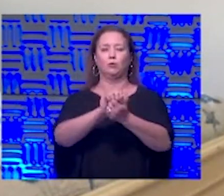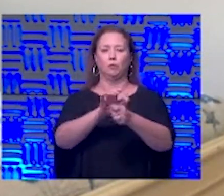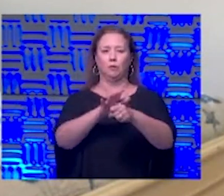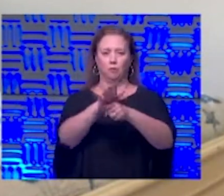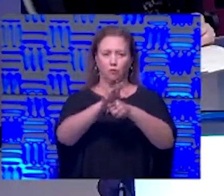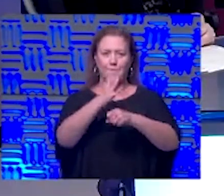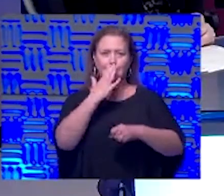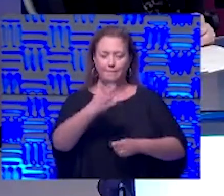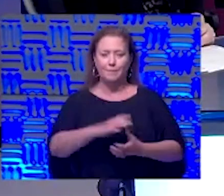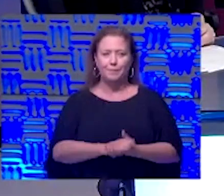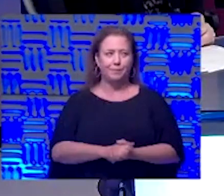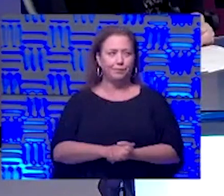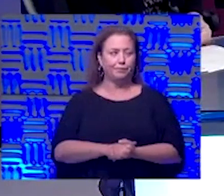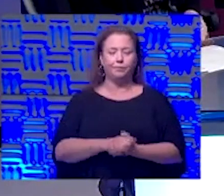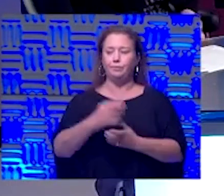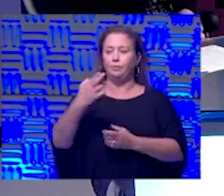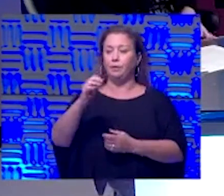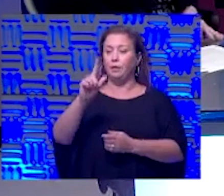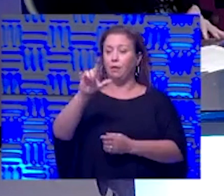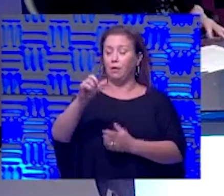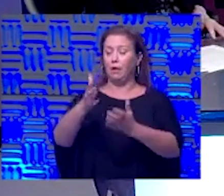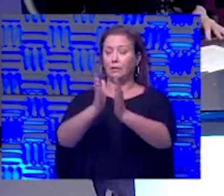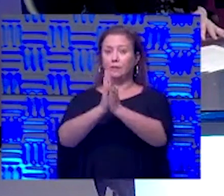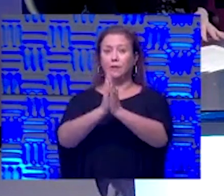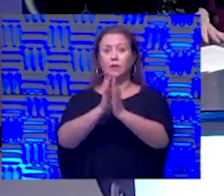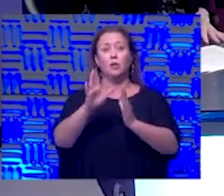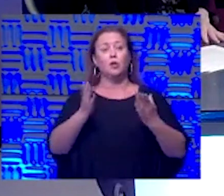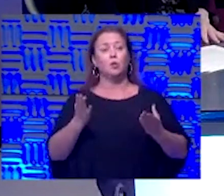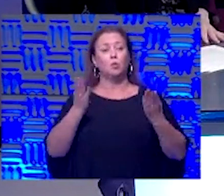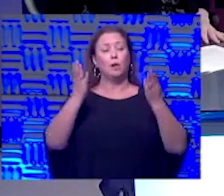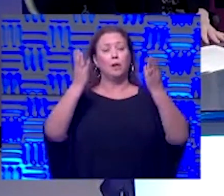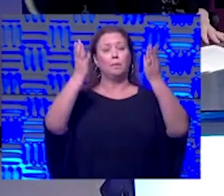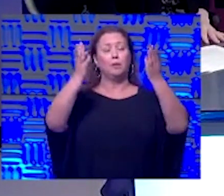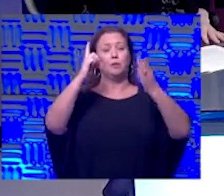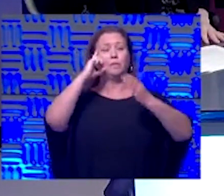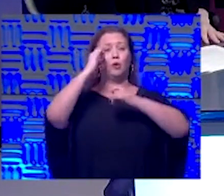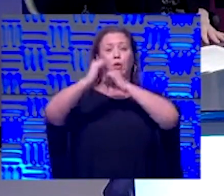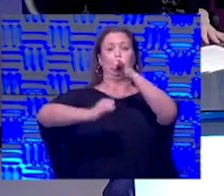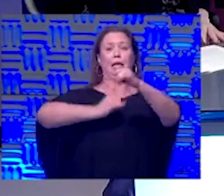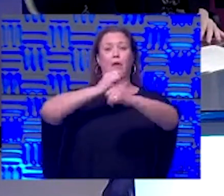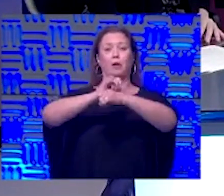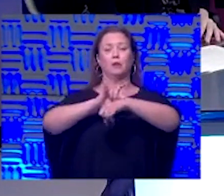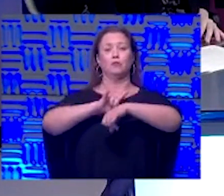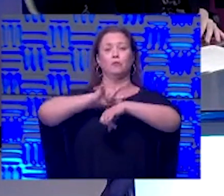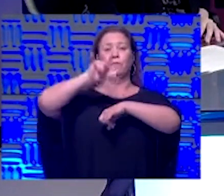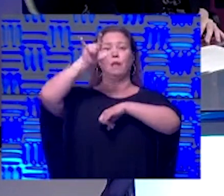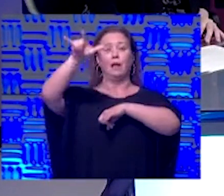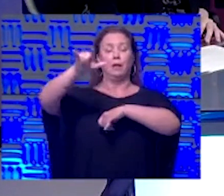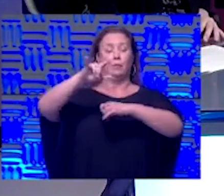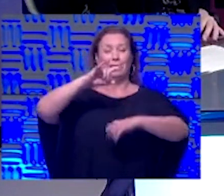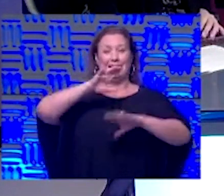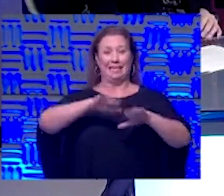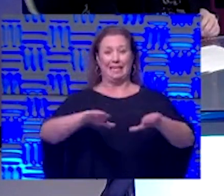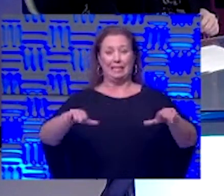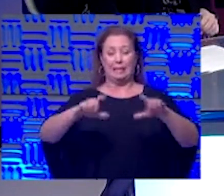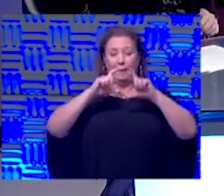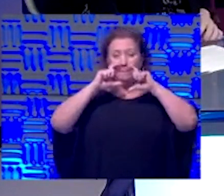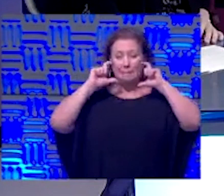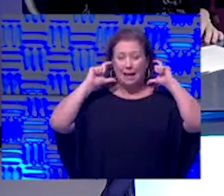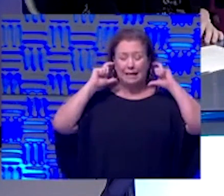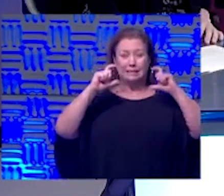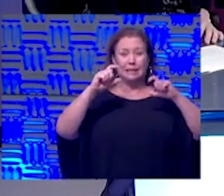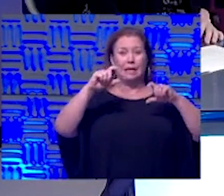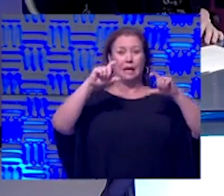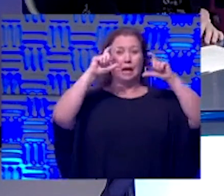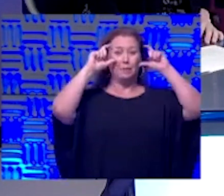hands. All right, Holly is asking, what recommendations do you have for international travel with kids? Keeping their masks and their